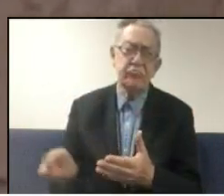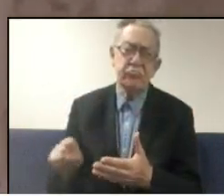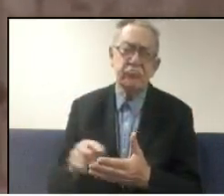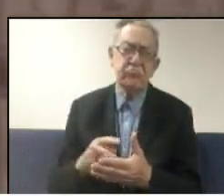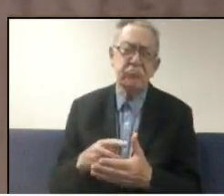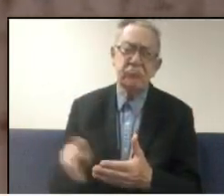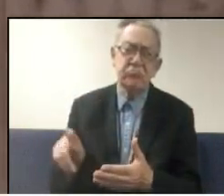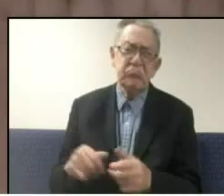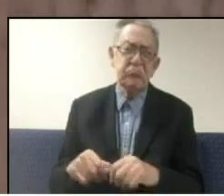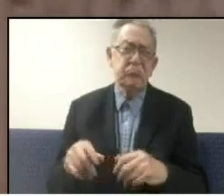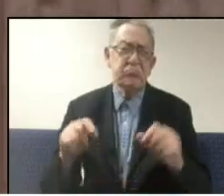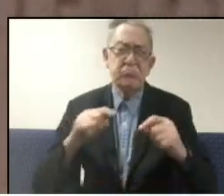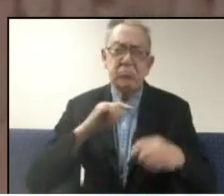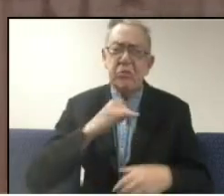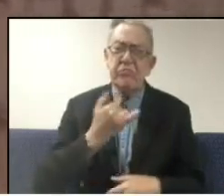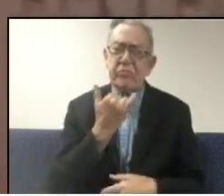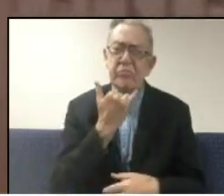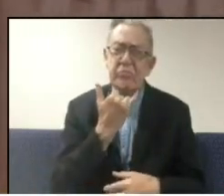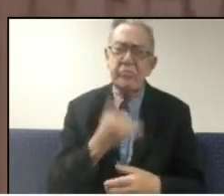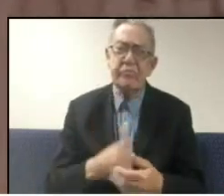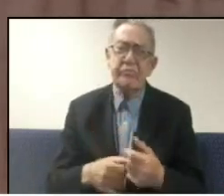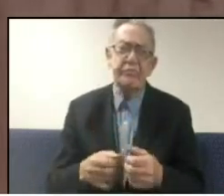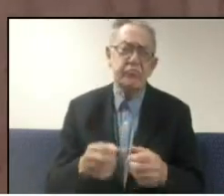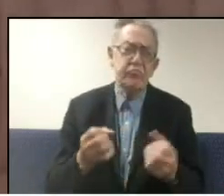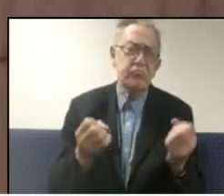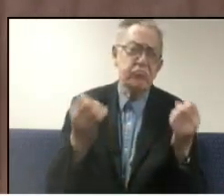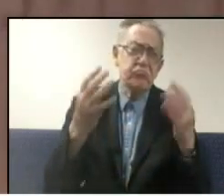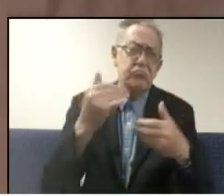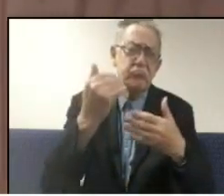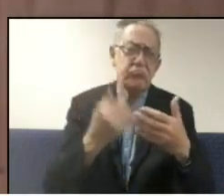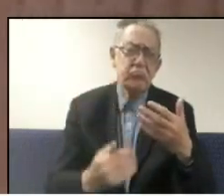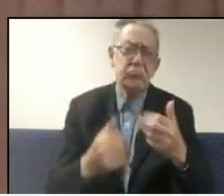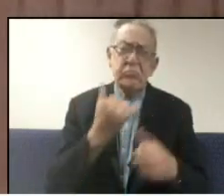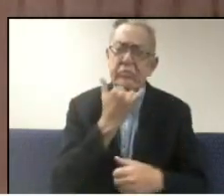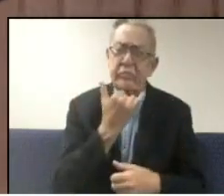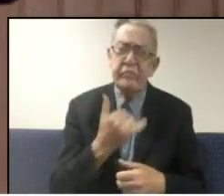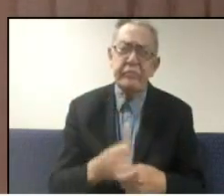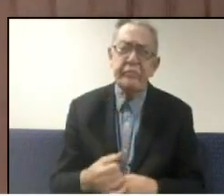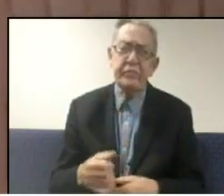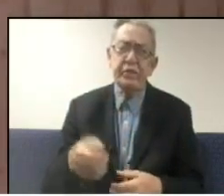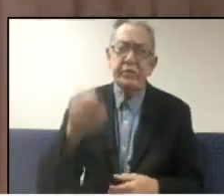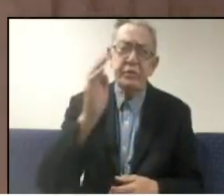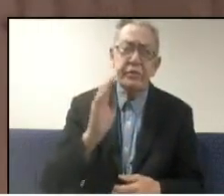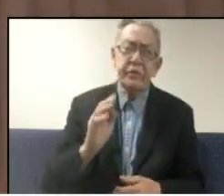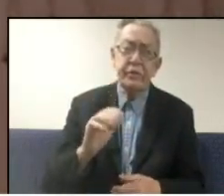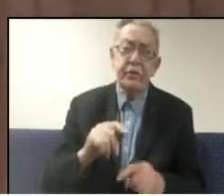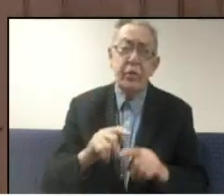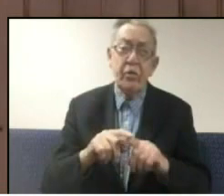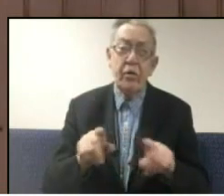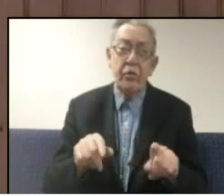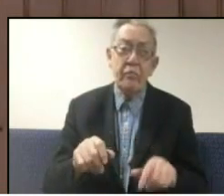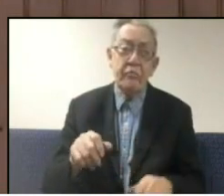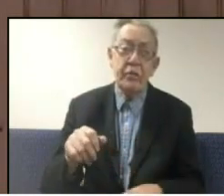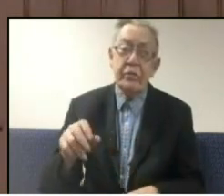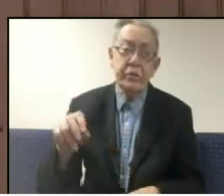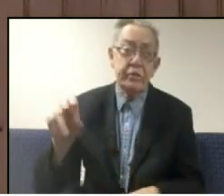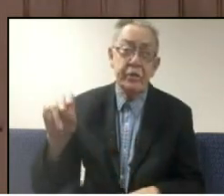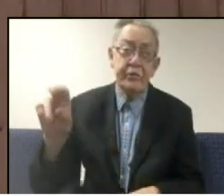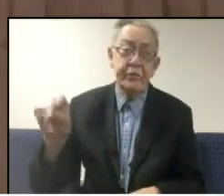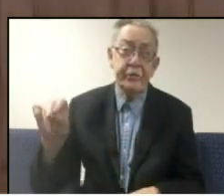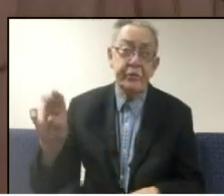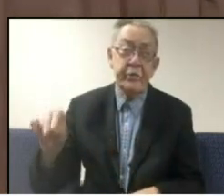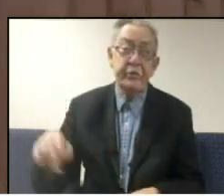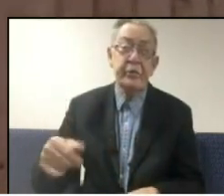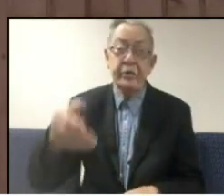grades. I'm not of any use to God now. But you haven't slipped through the cracks. God still